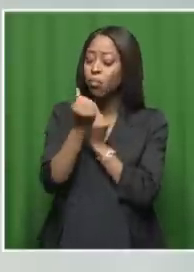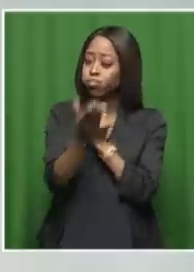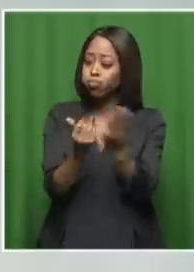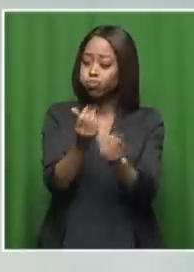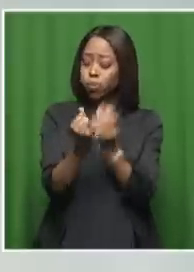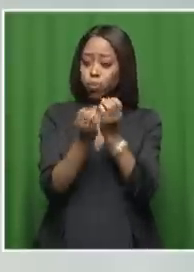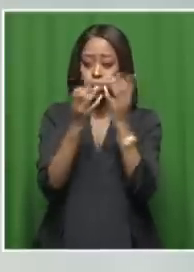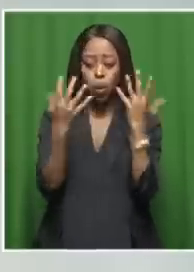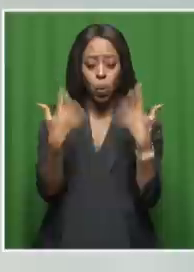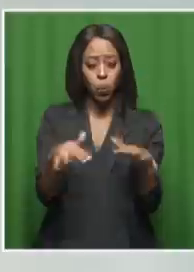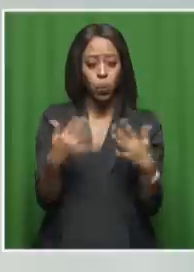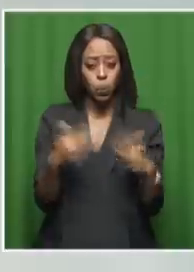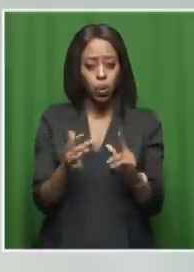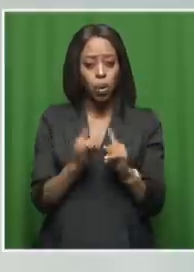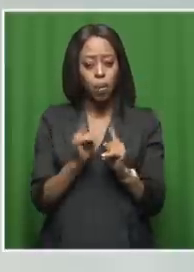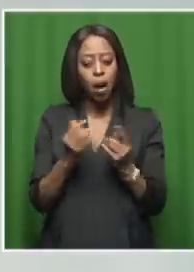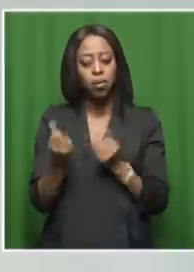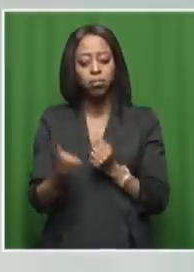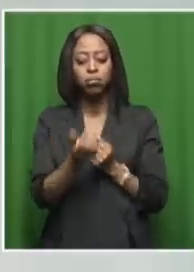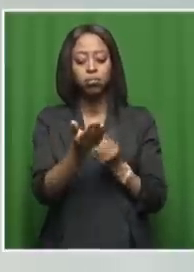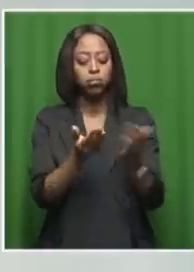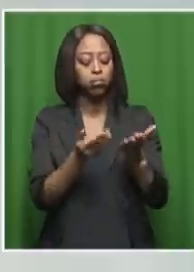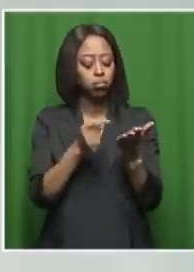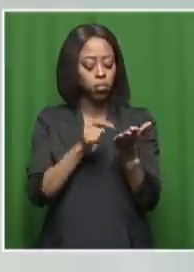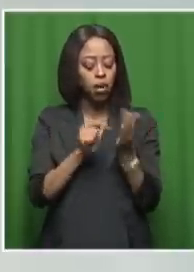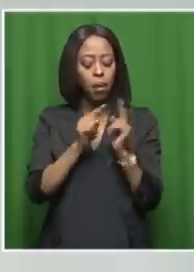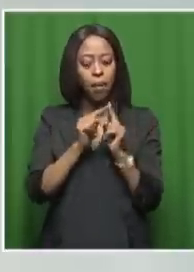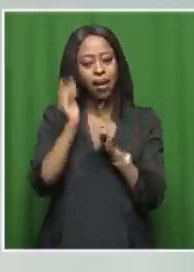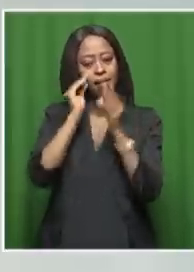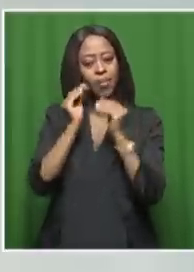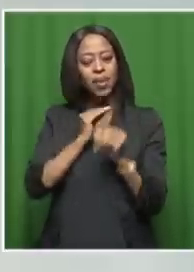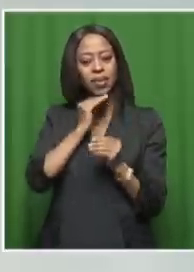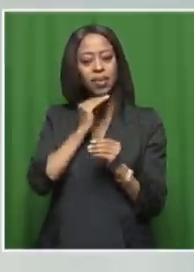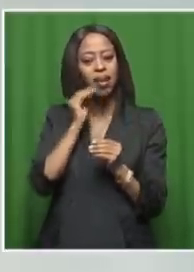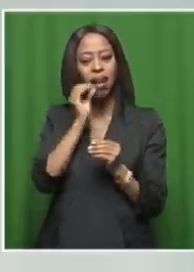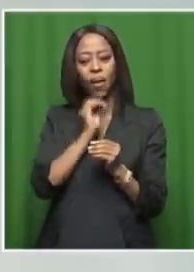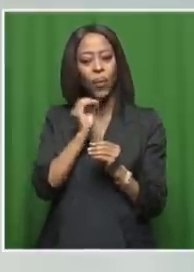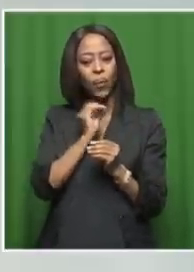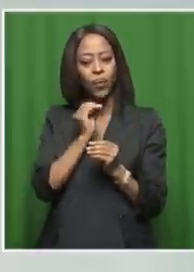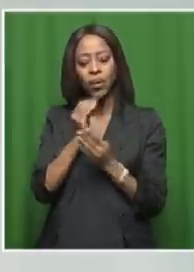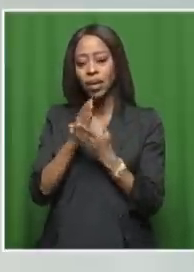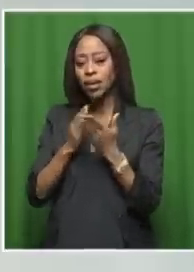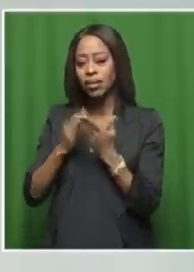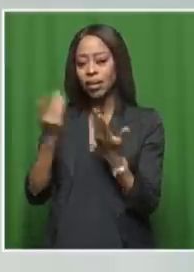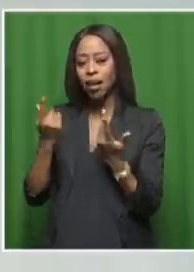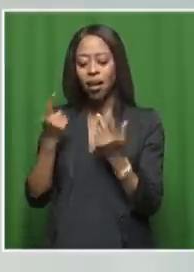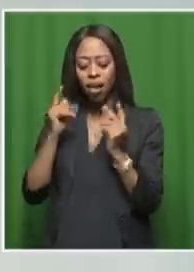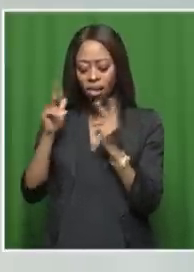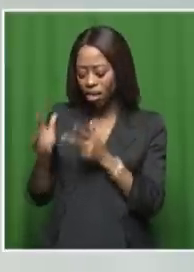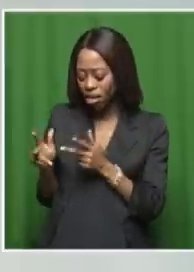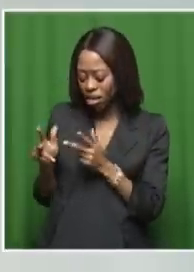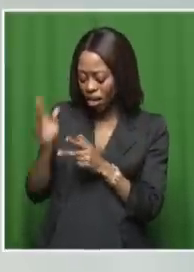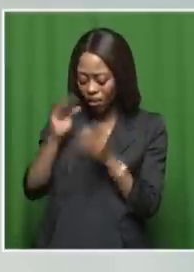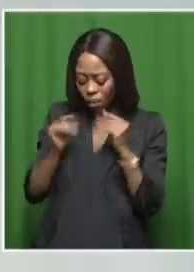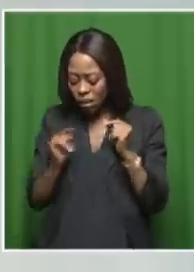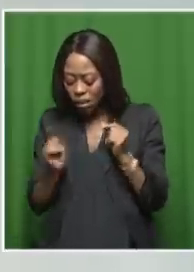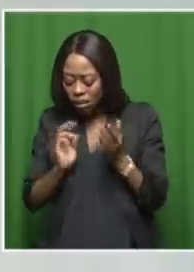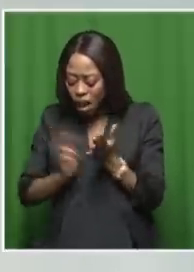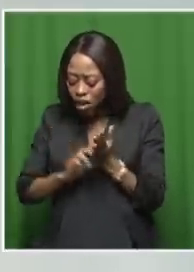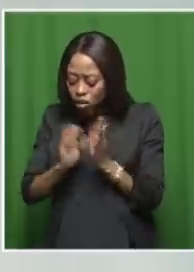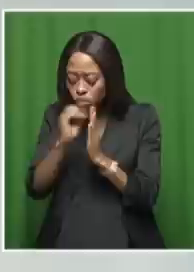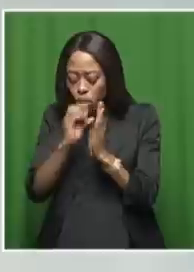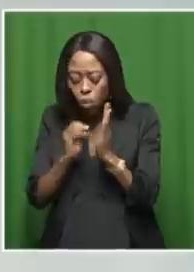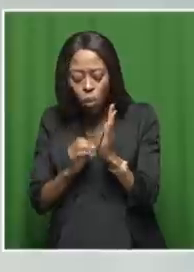applications that are submitted with incomplete information. Others do not even pay attention to detail of what is